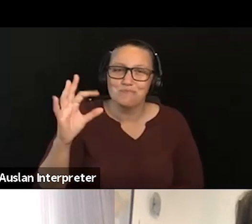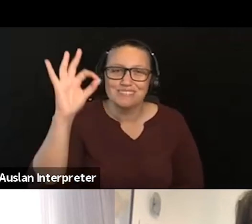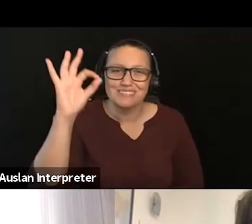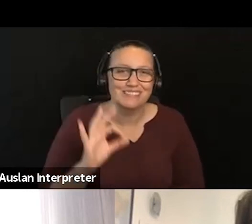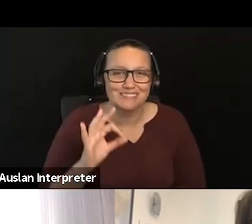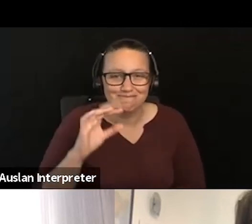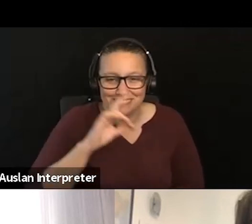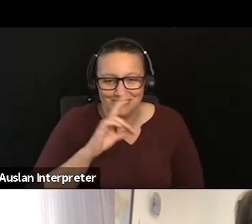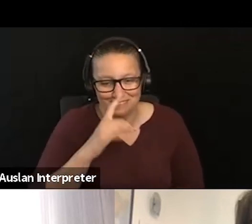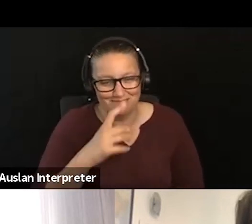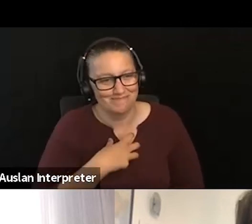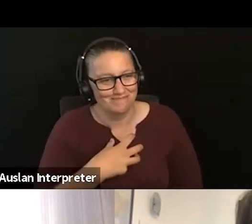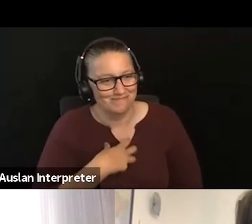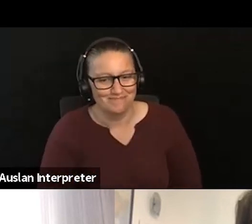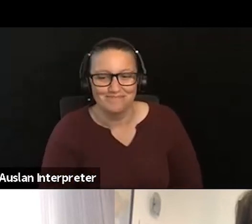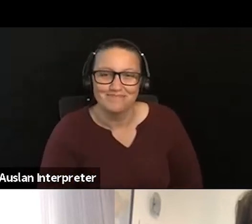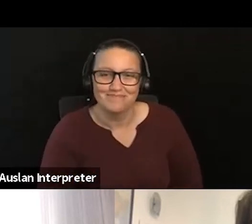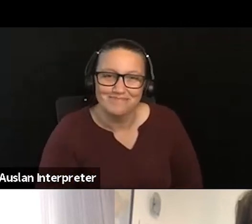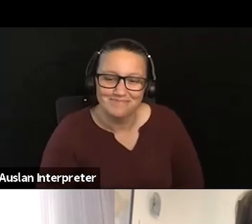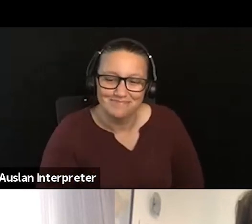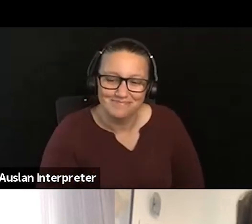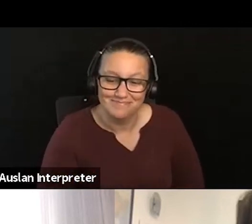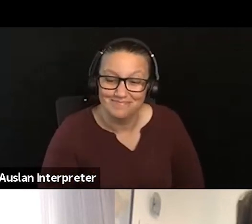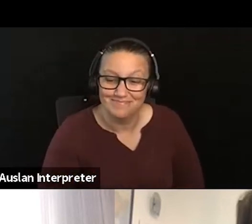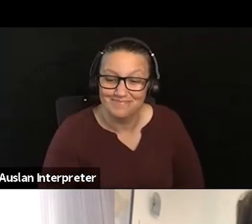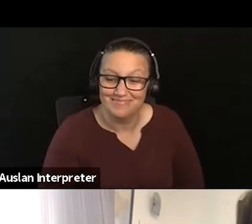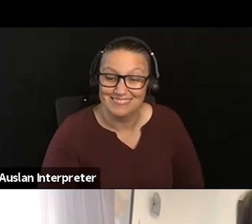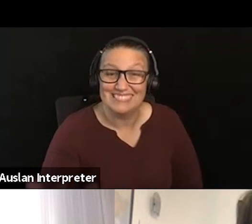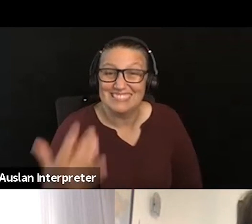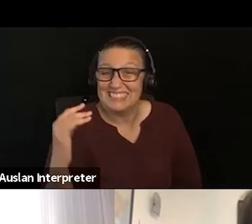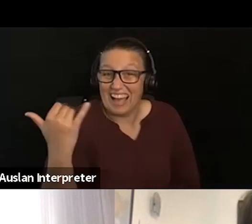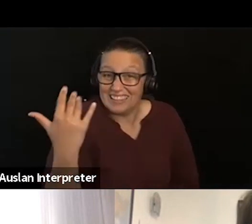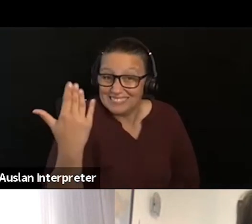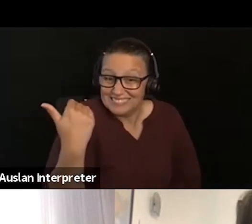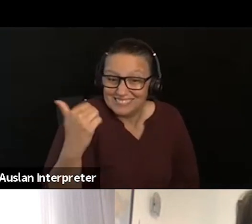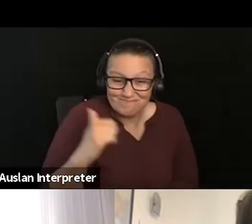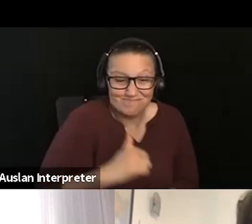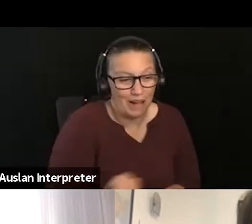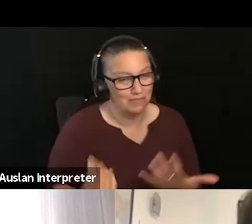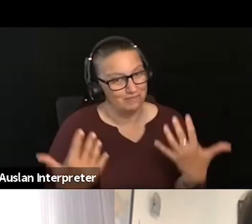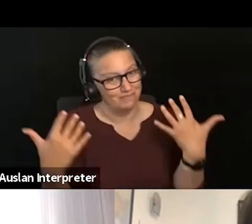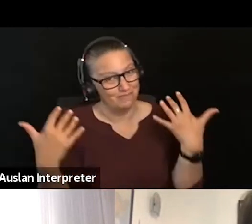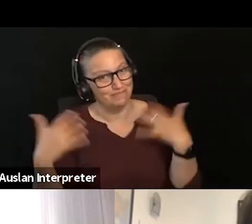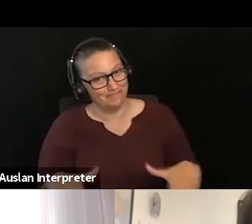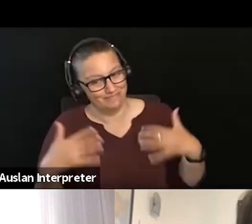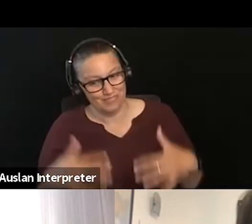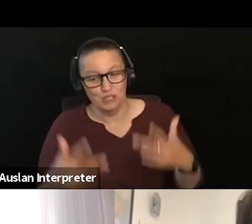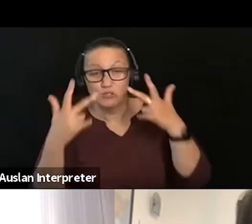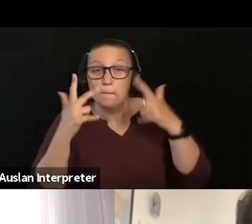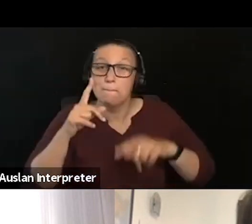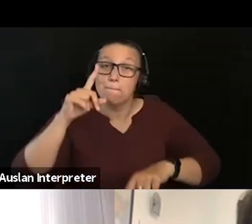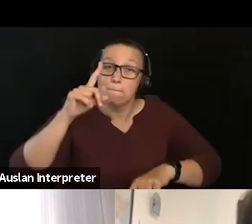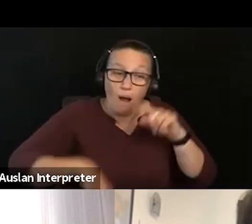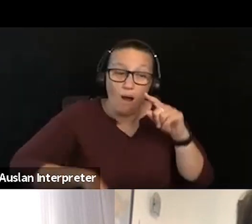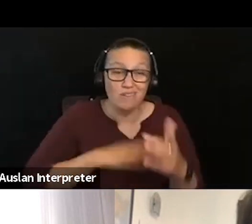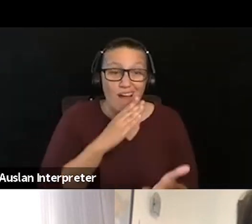think that recent, just hot off the press stuff is fascinating, that the majority seem to be actually at